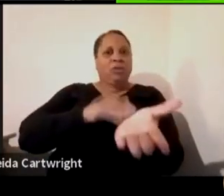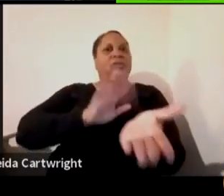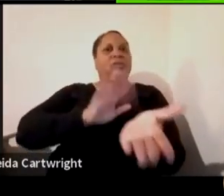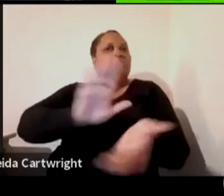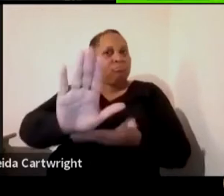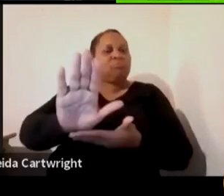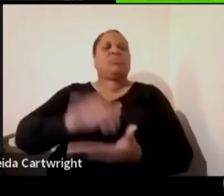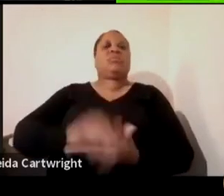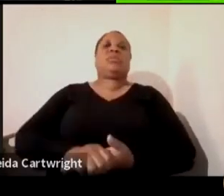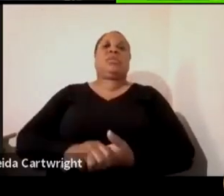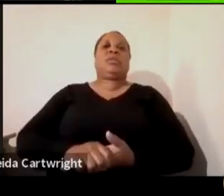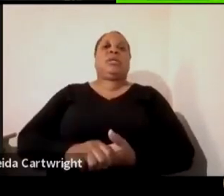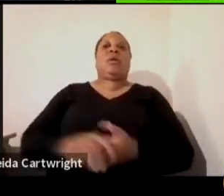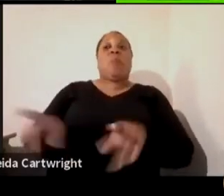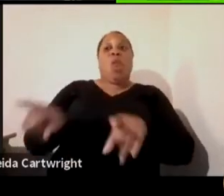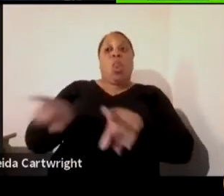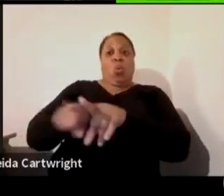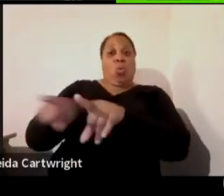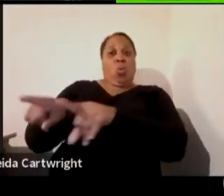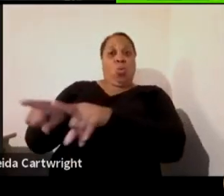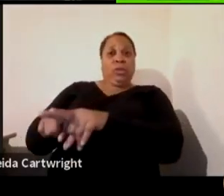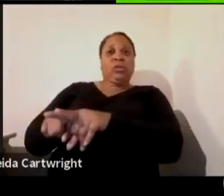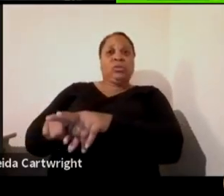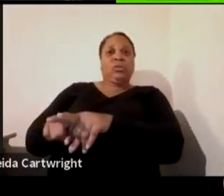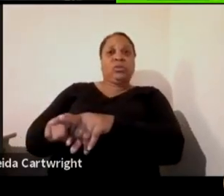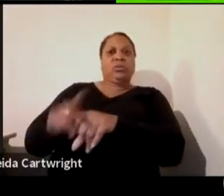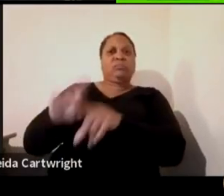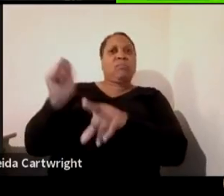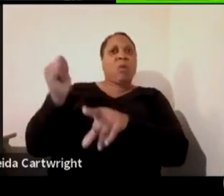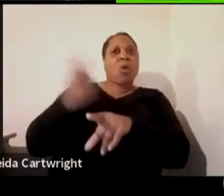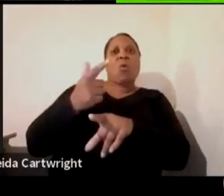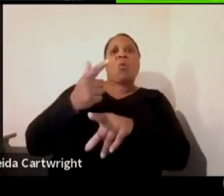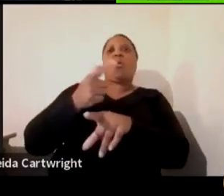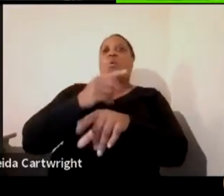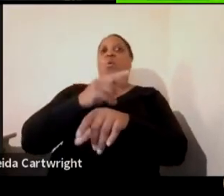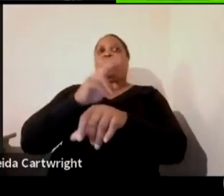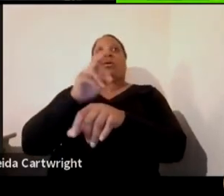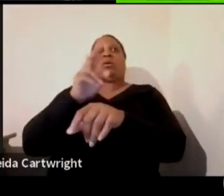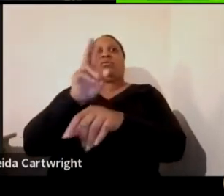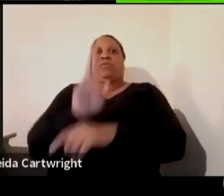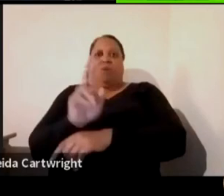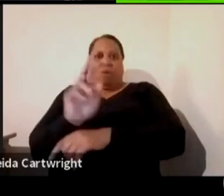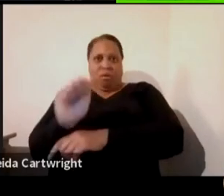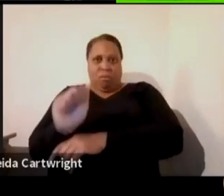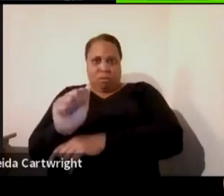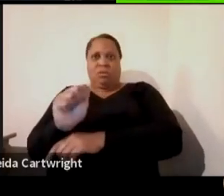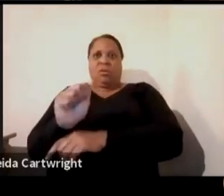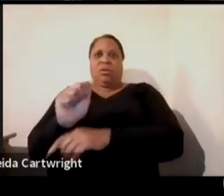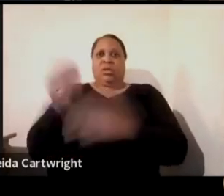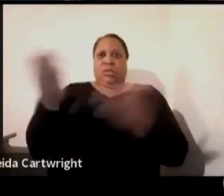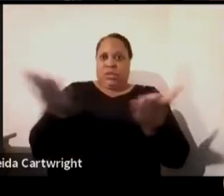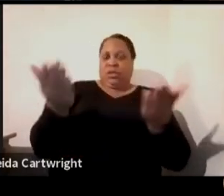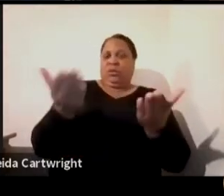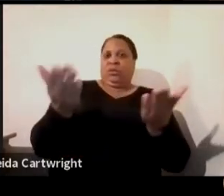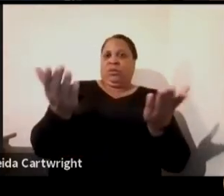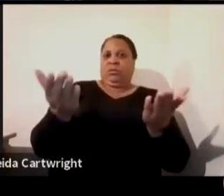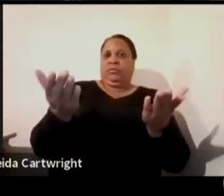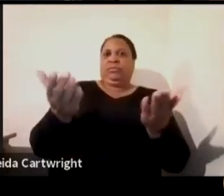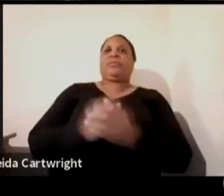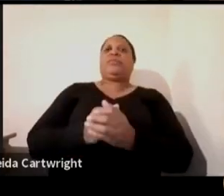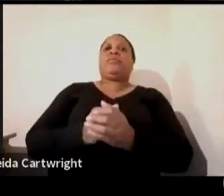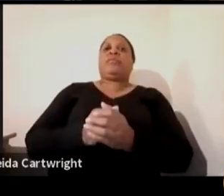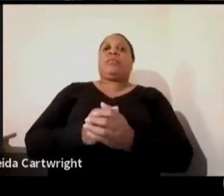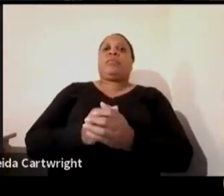is, according to all of the regulatory agencies, not an absolute contraindication. Okay, excellent. And